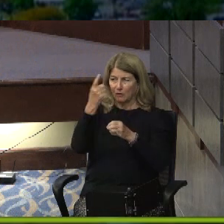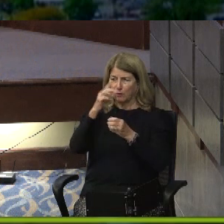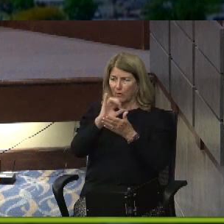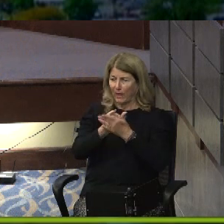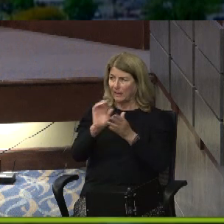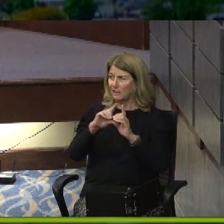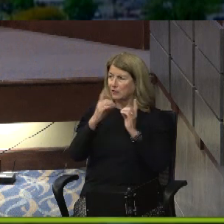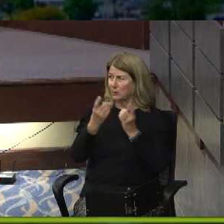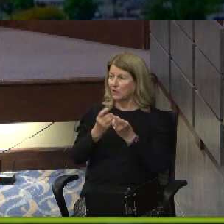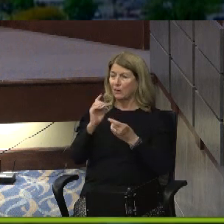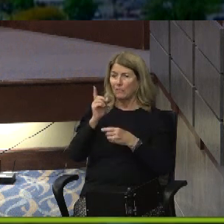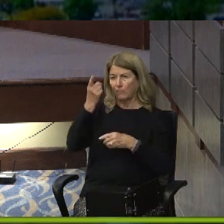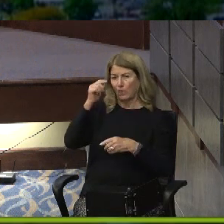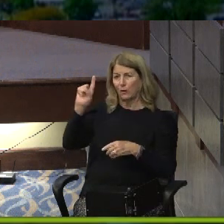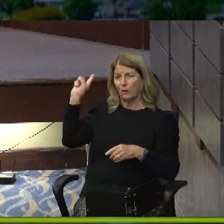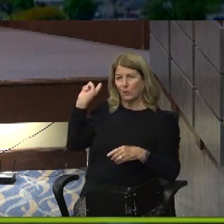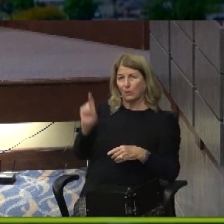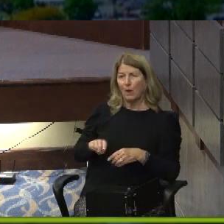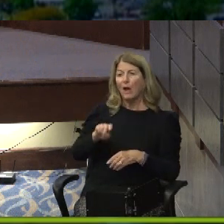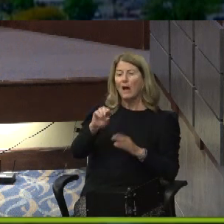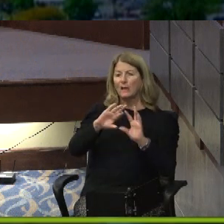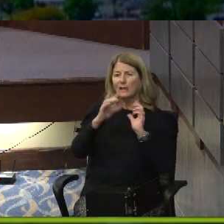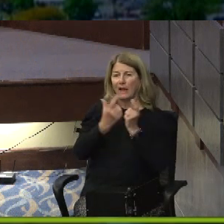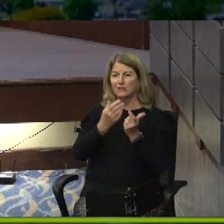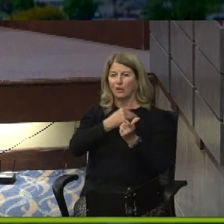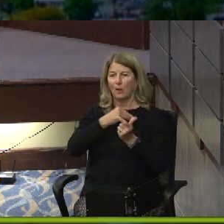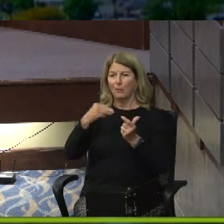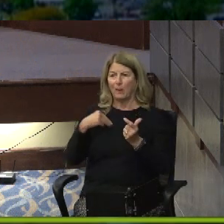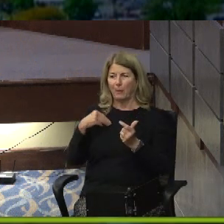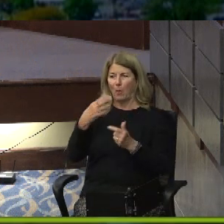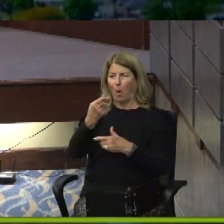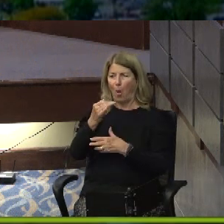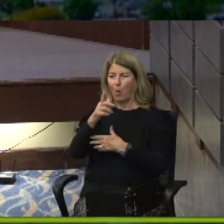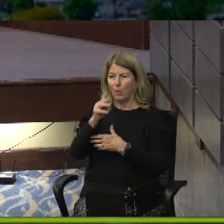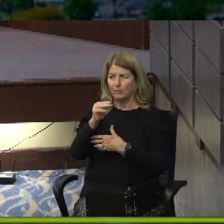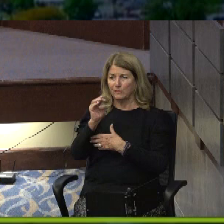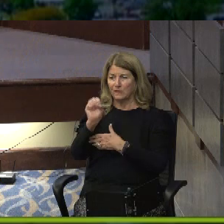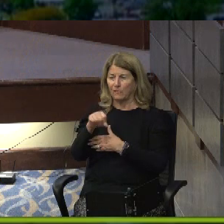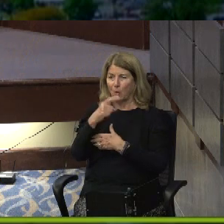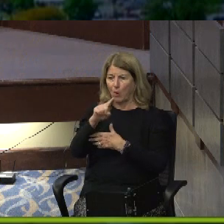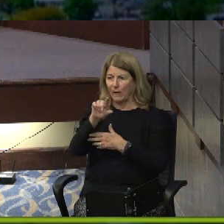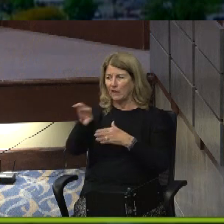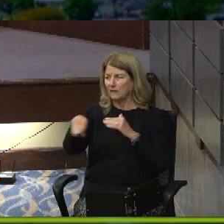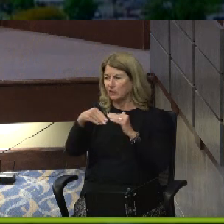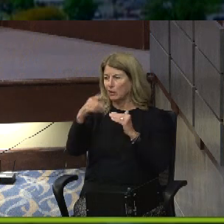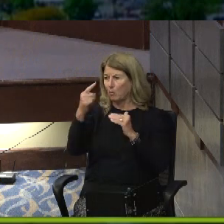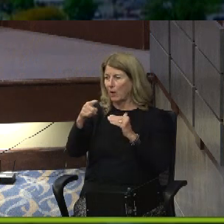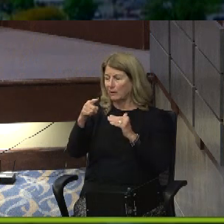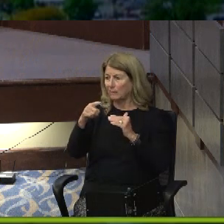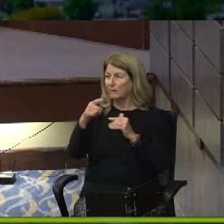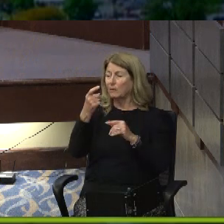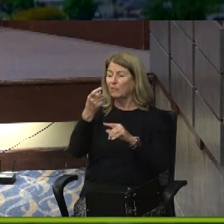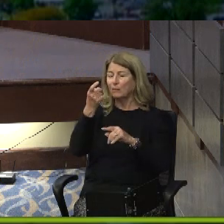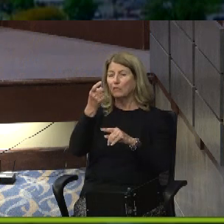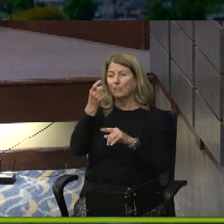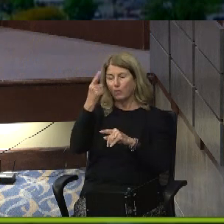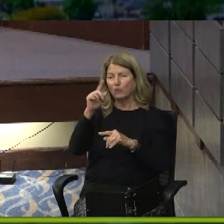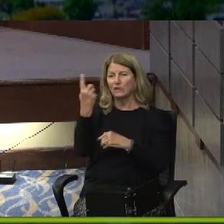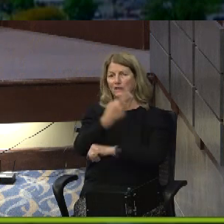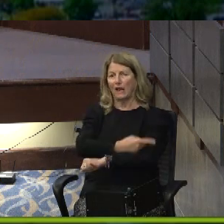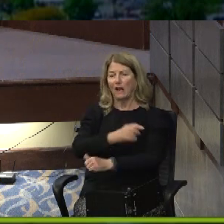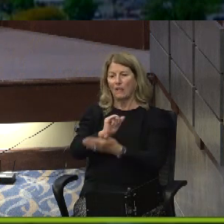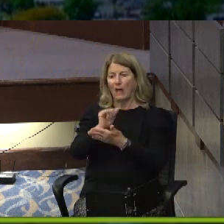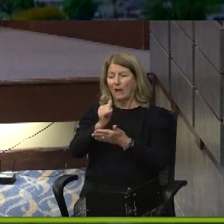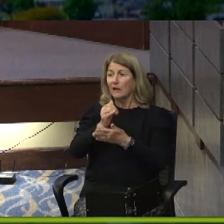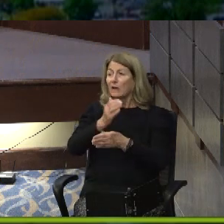Holmes. Thank you. And there's one additional ordinance on second reading today. So Mayor and Council, that concludes my report, and we'll take any